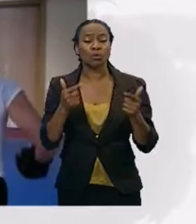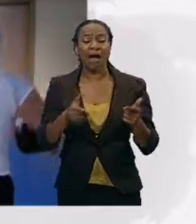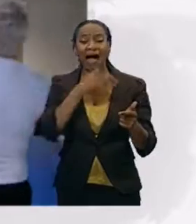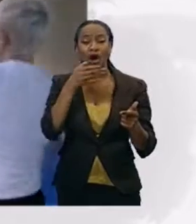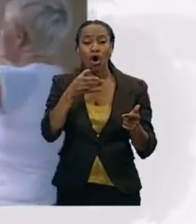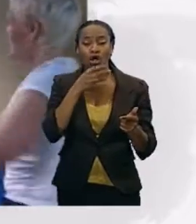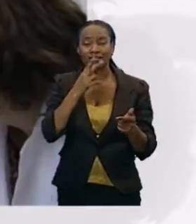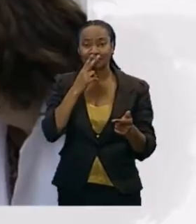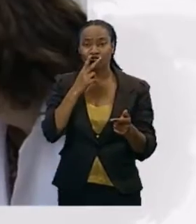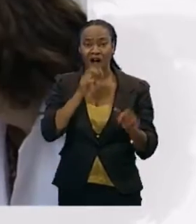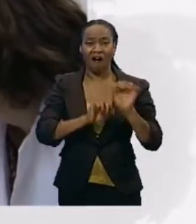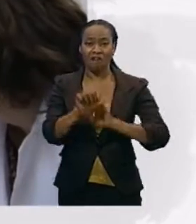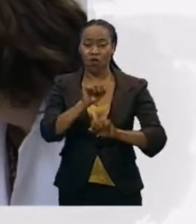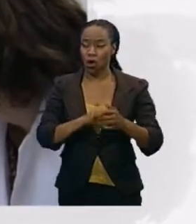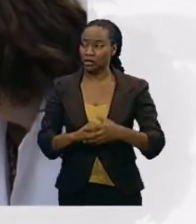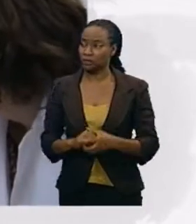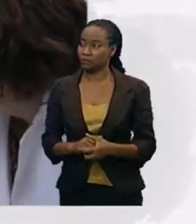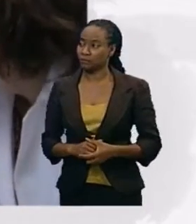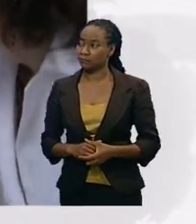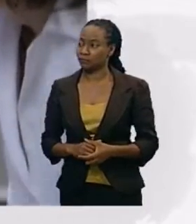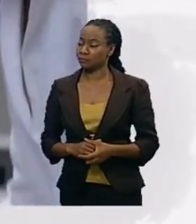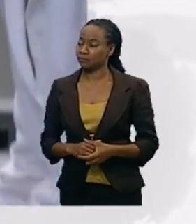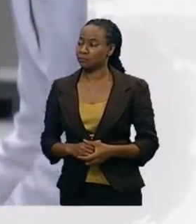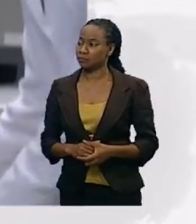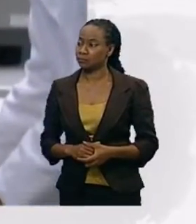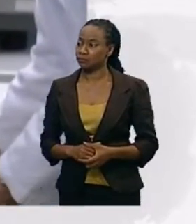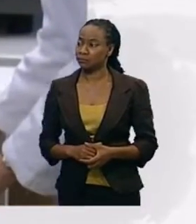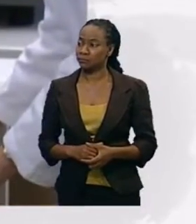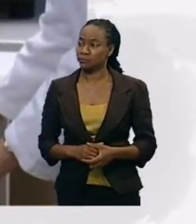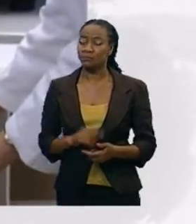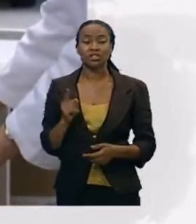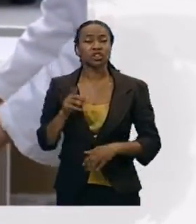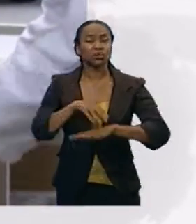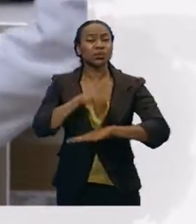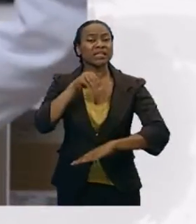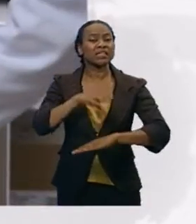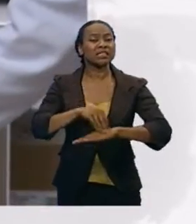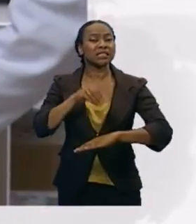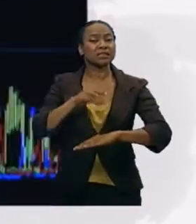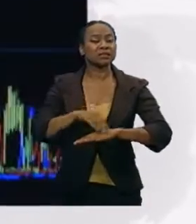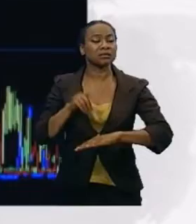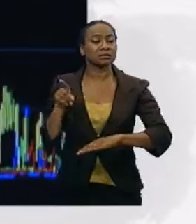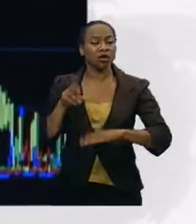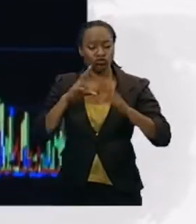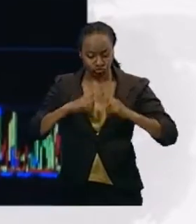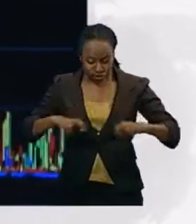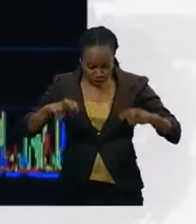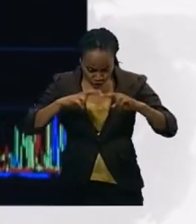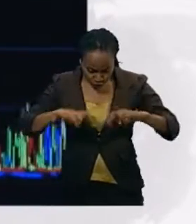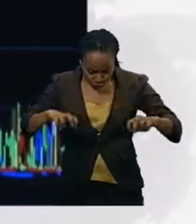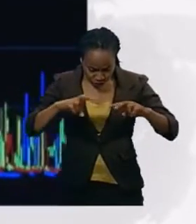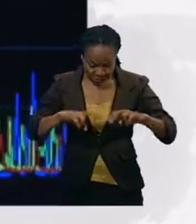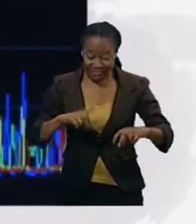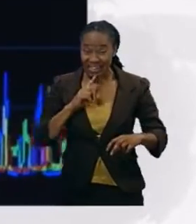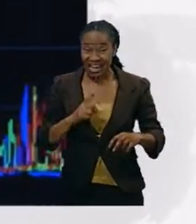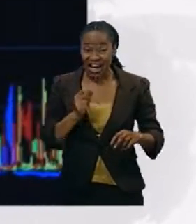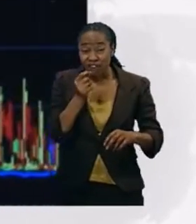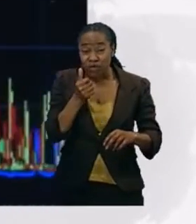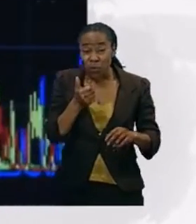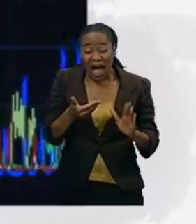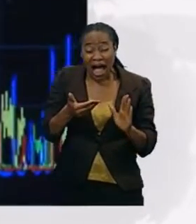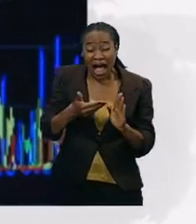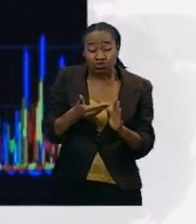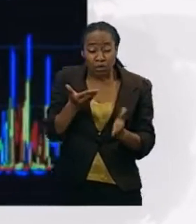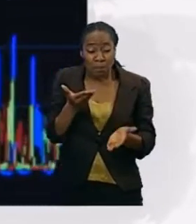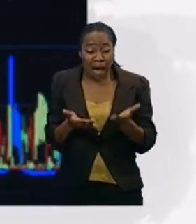cigarettes. Great job. Researchers at the Karolinska Institute in Sweden suggest that just a few extra pounds in weight can